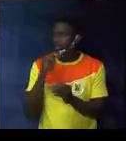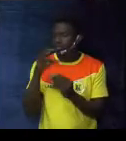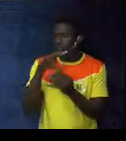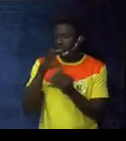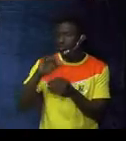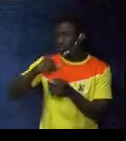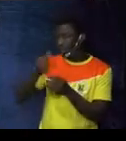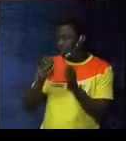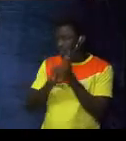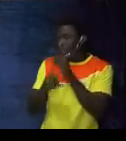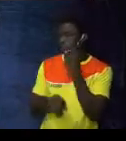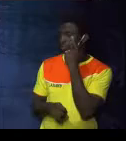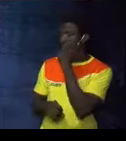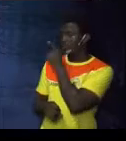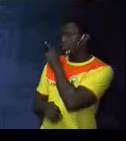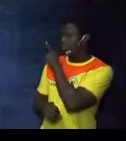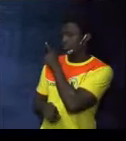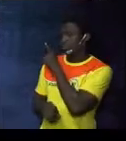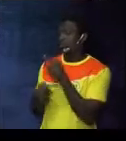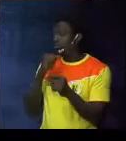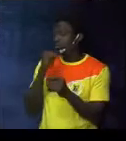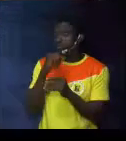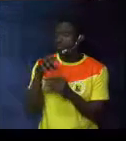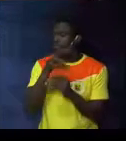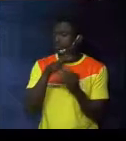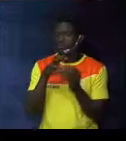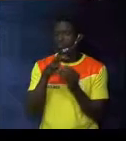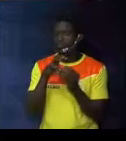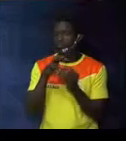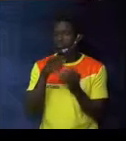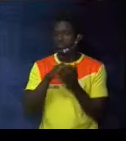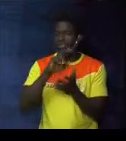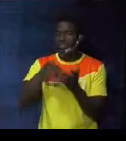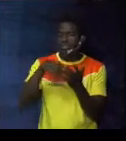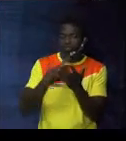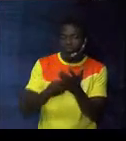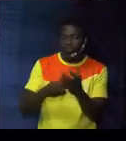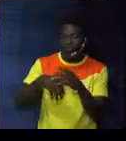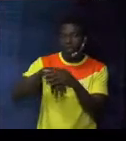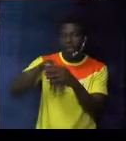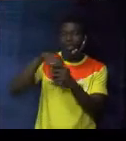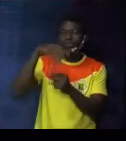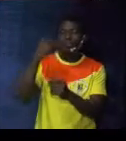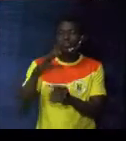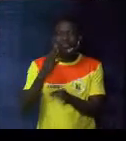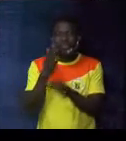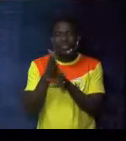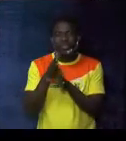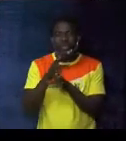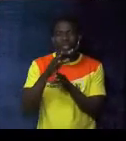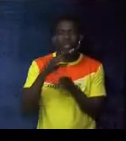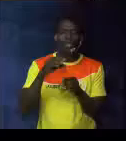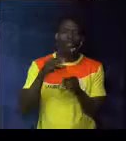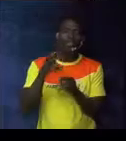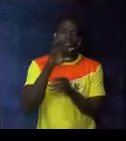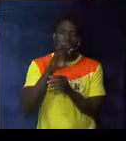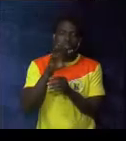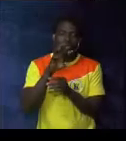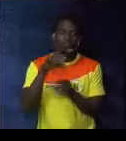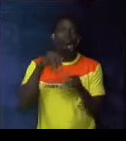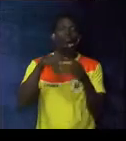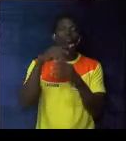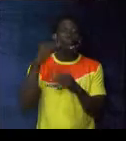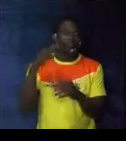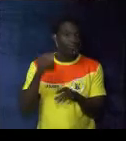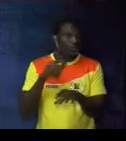one. This also is not a circle. If I activate the line, goes around, you see that it falls outside of the line most of the